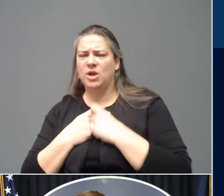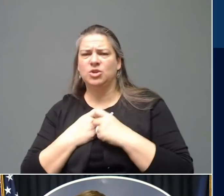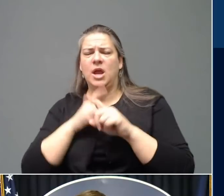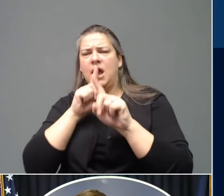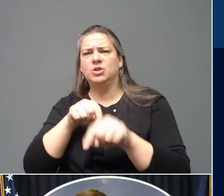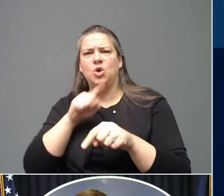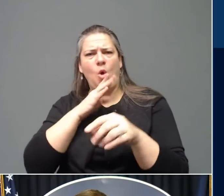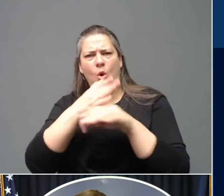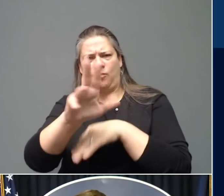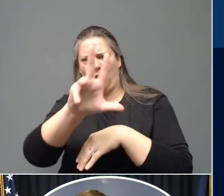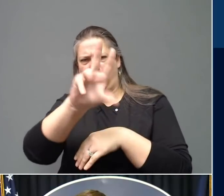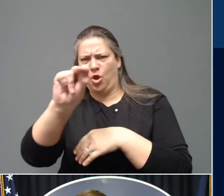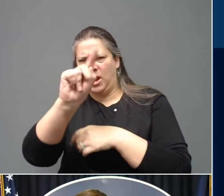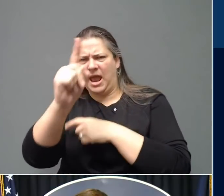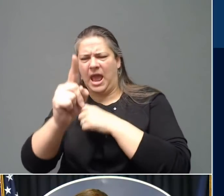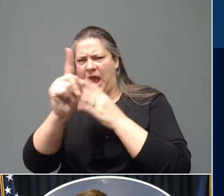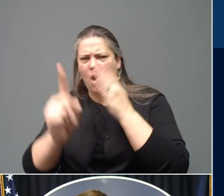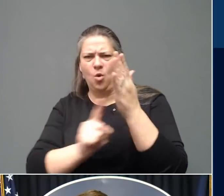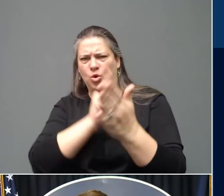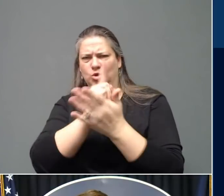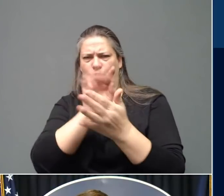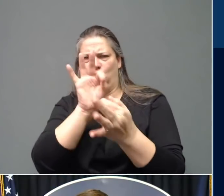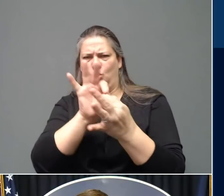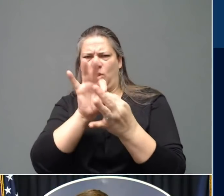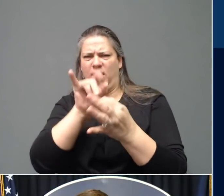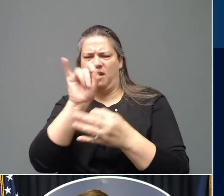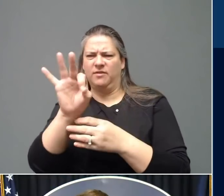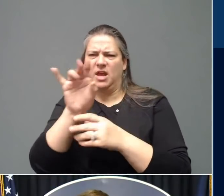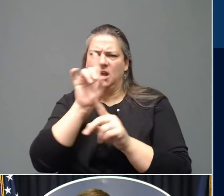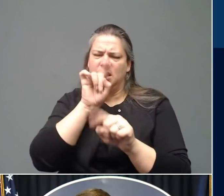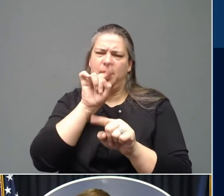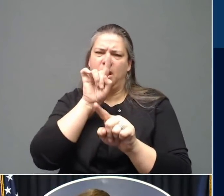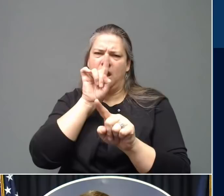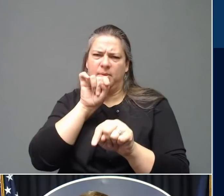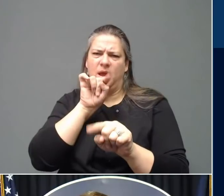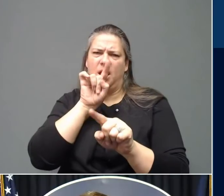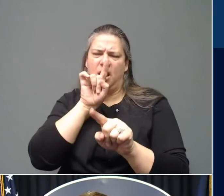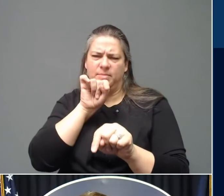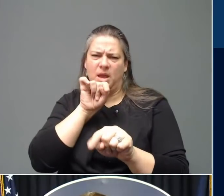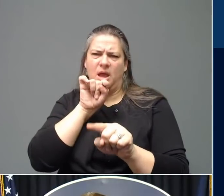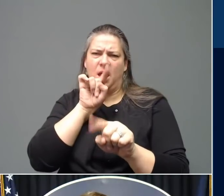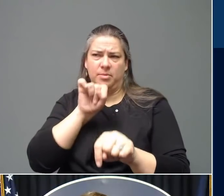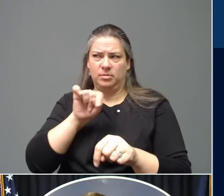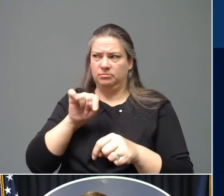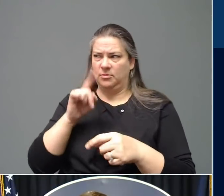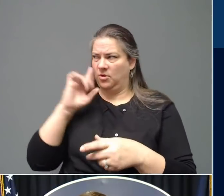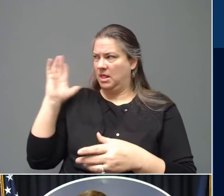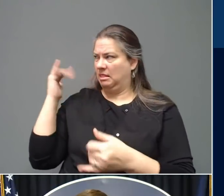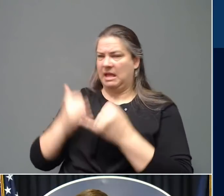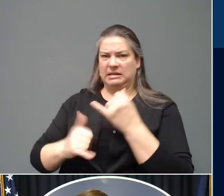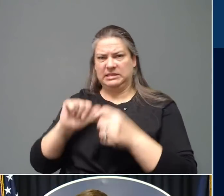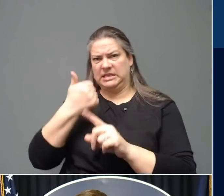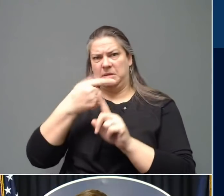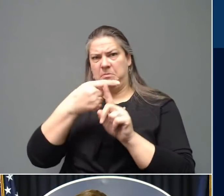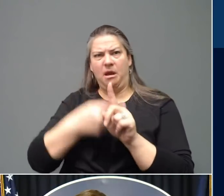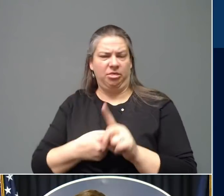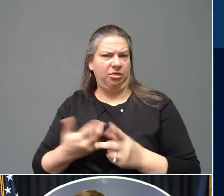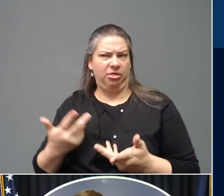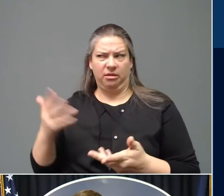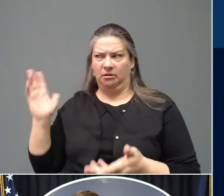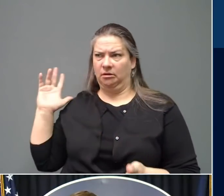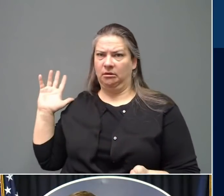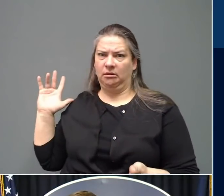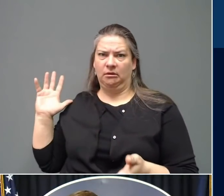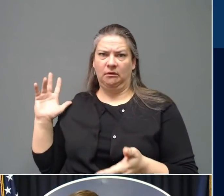alone, showing up every single time, given all the information. So I think it's important to know that while the